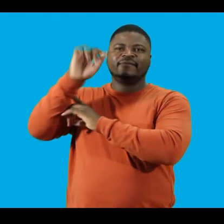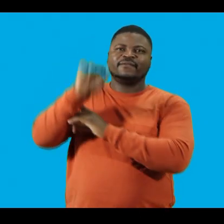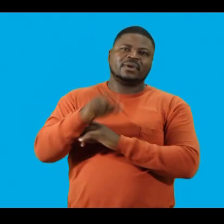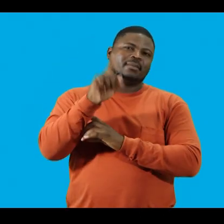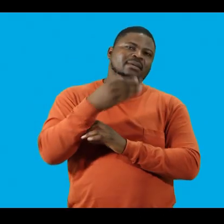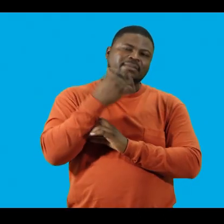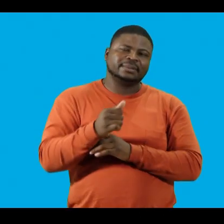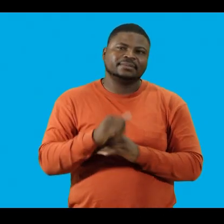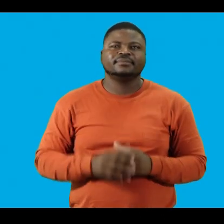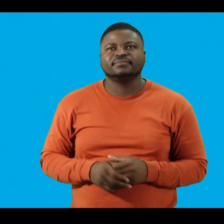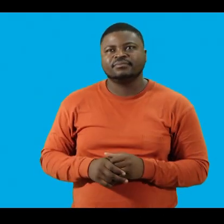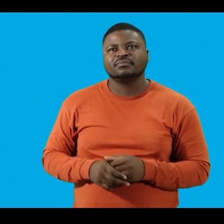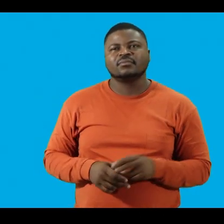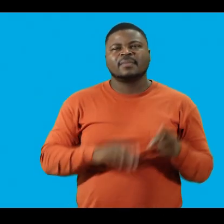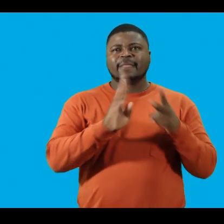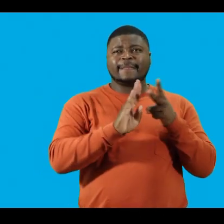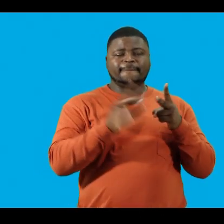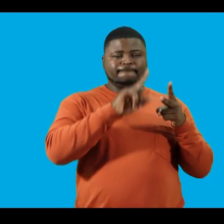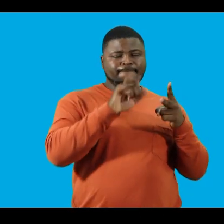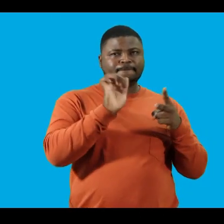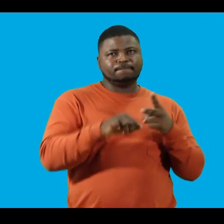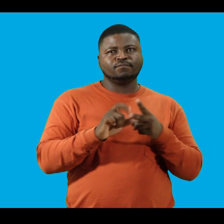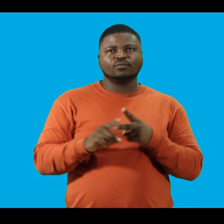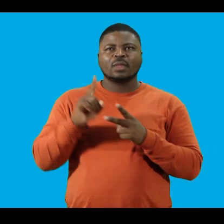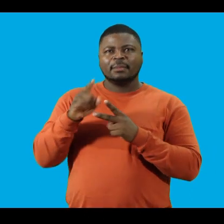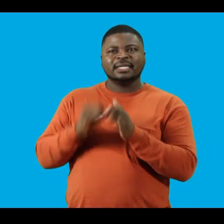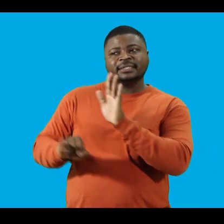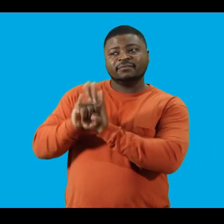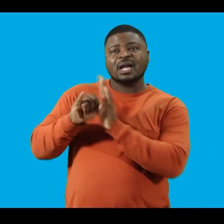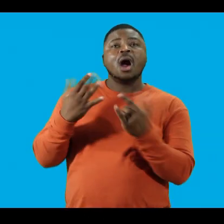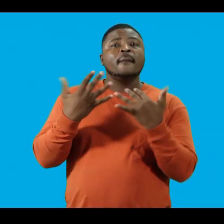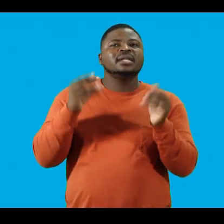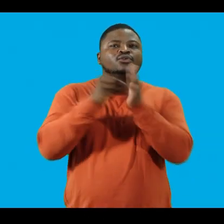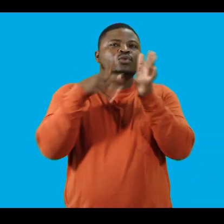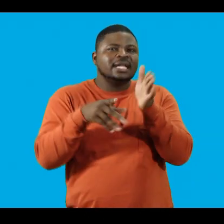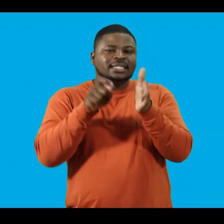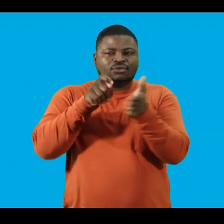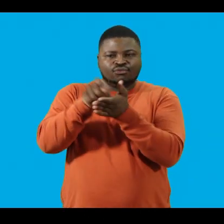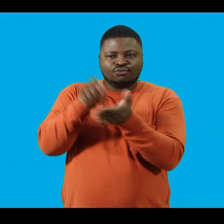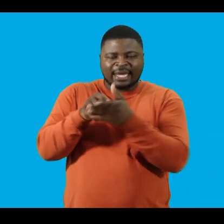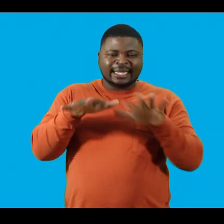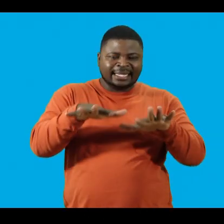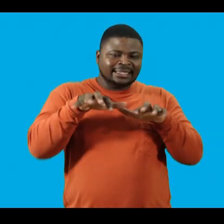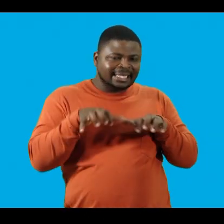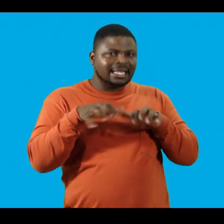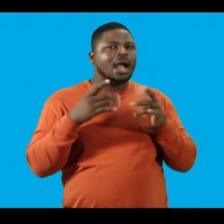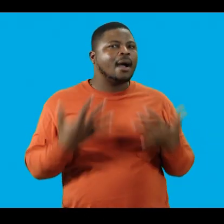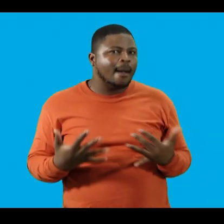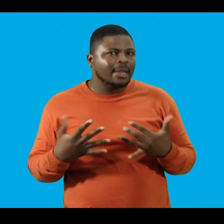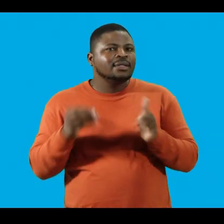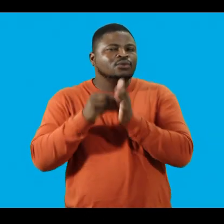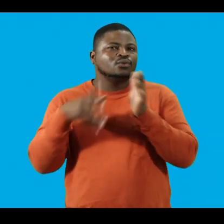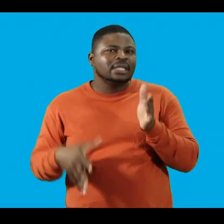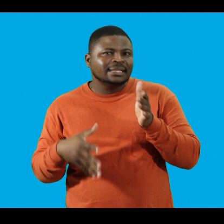Determine the number of learners that wrote the test. So now, to determine, we need to add